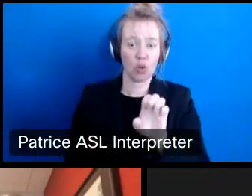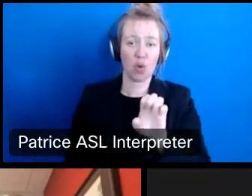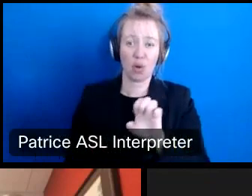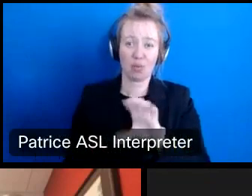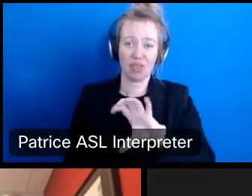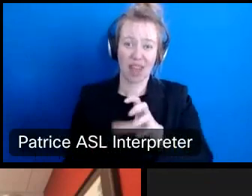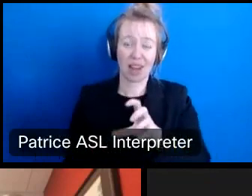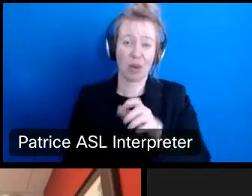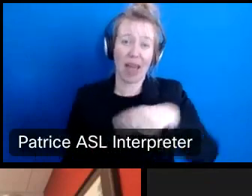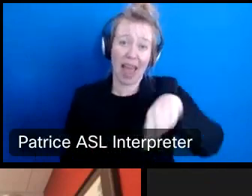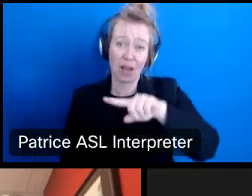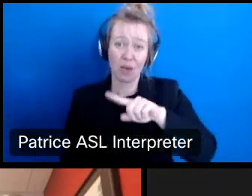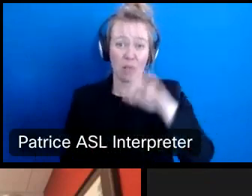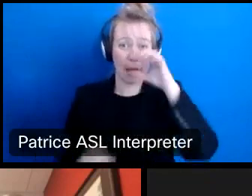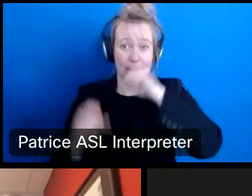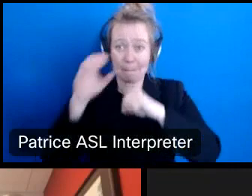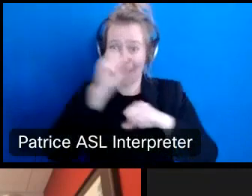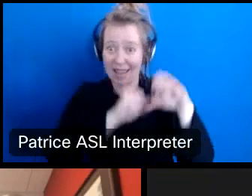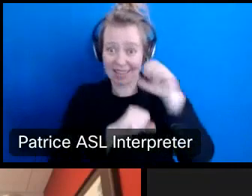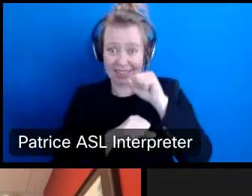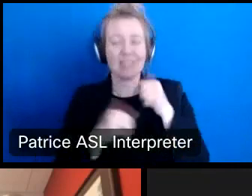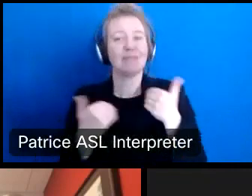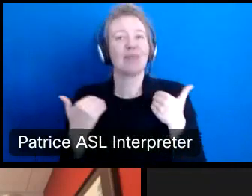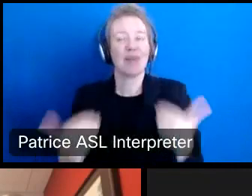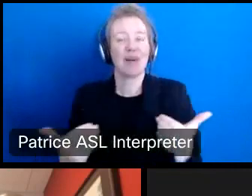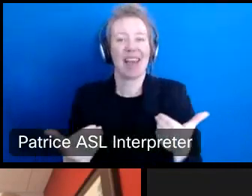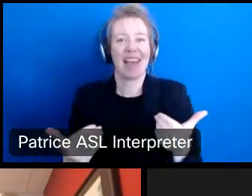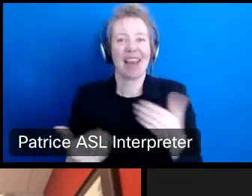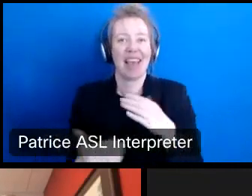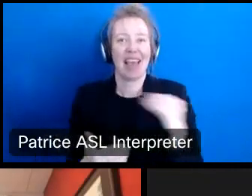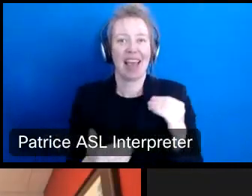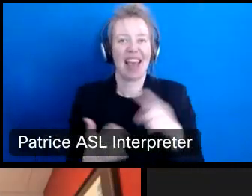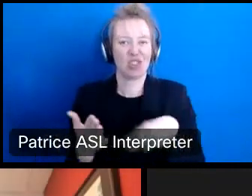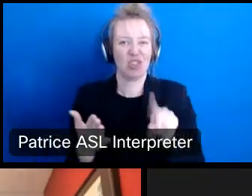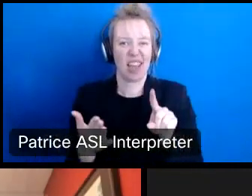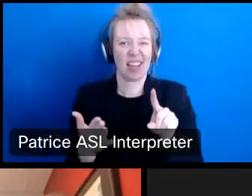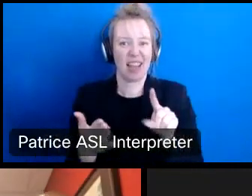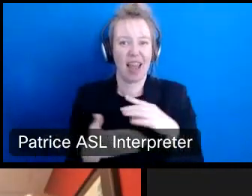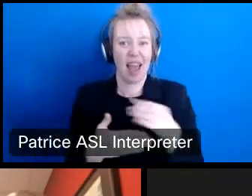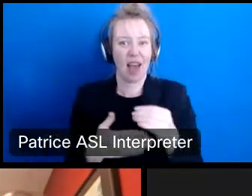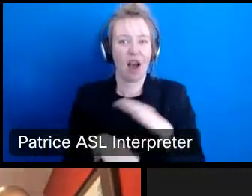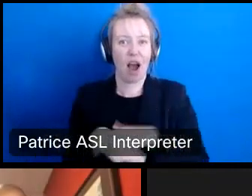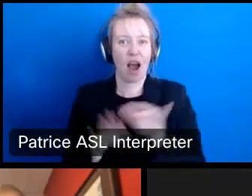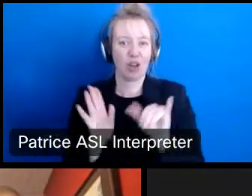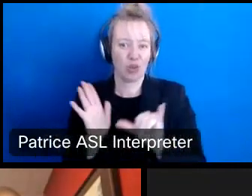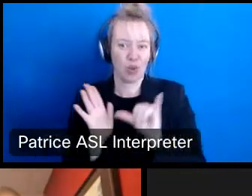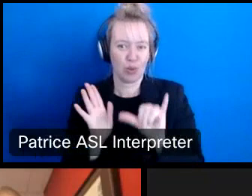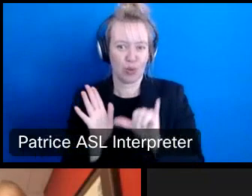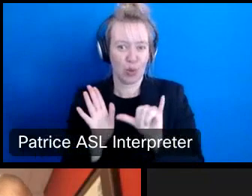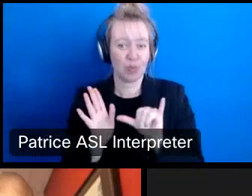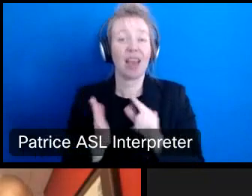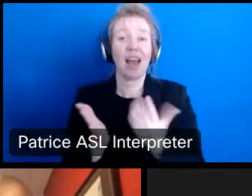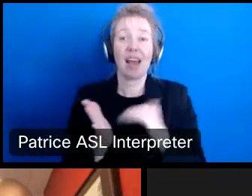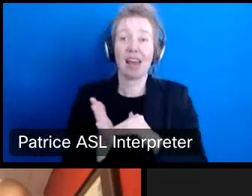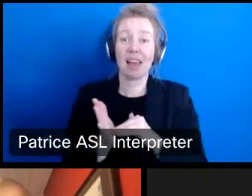missed it, they can go ahead and check it out on YouTube. So again, on behalf